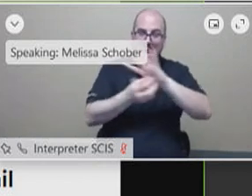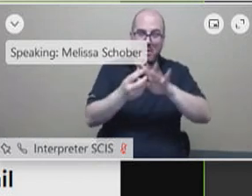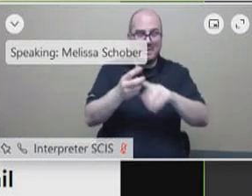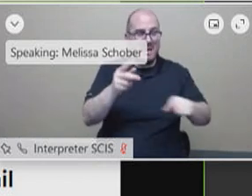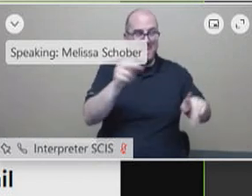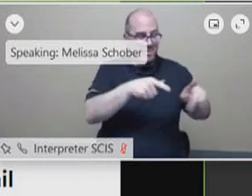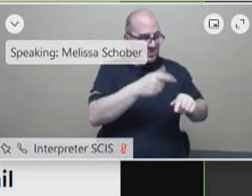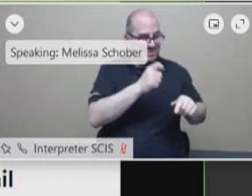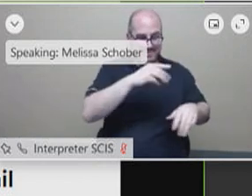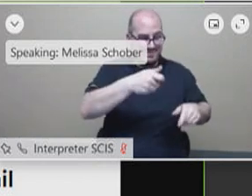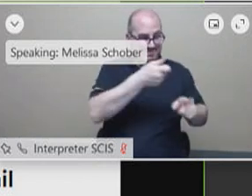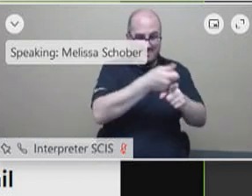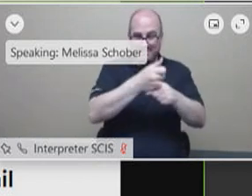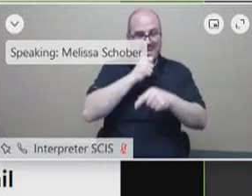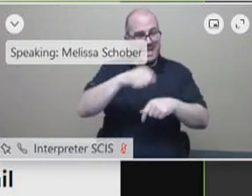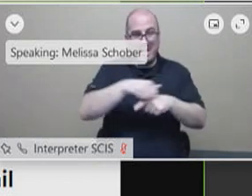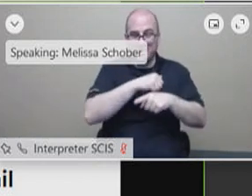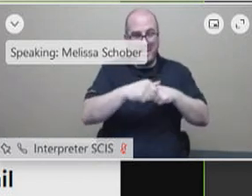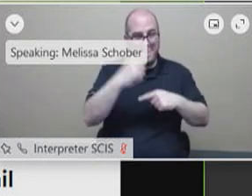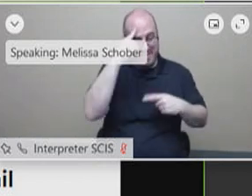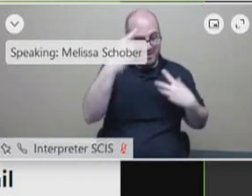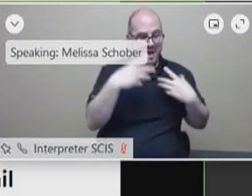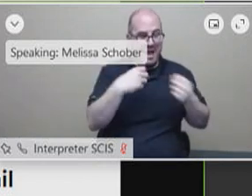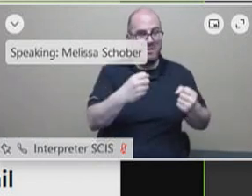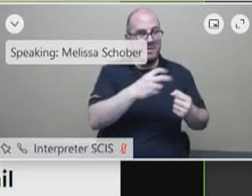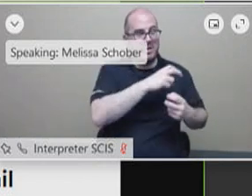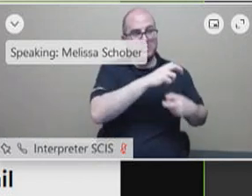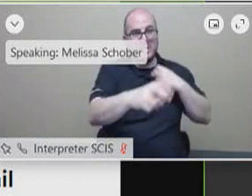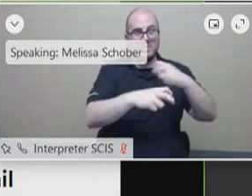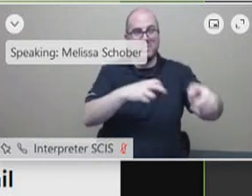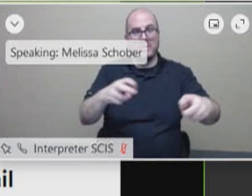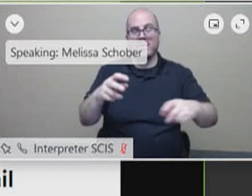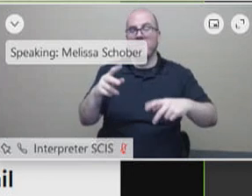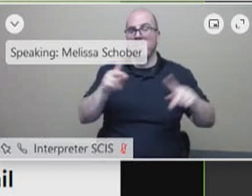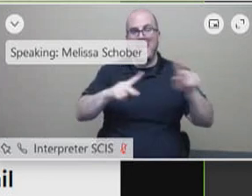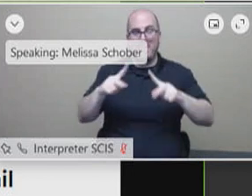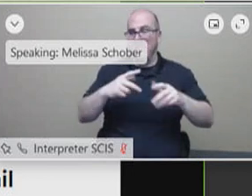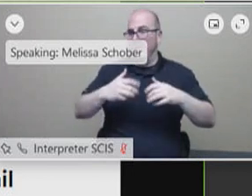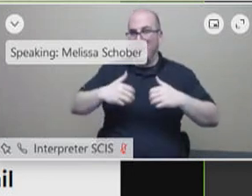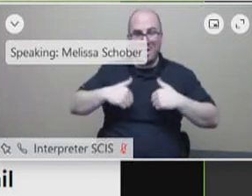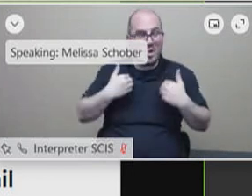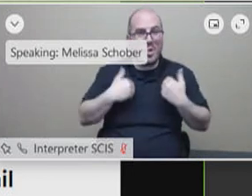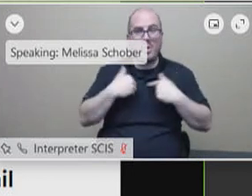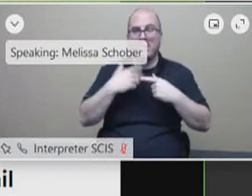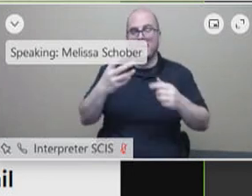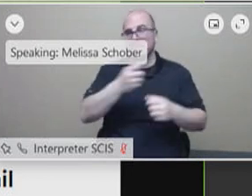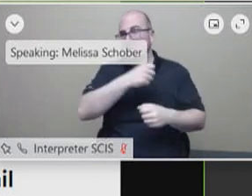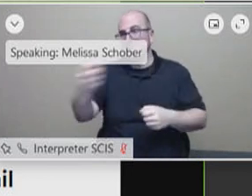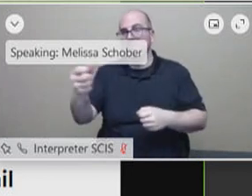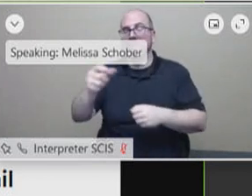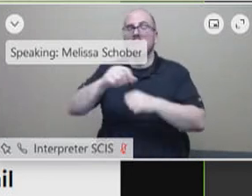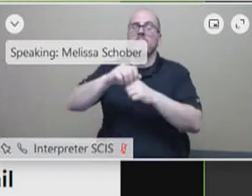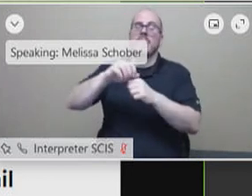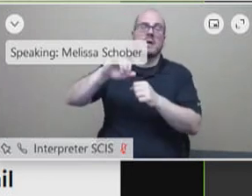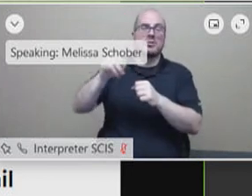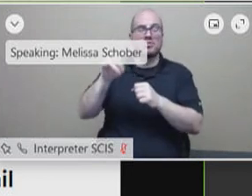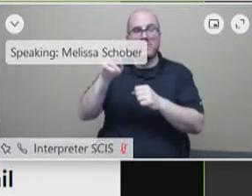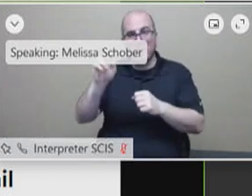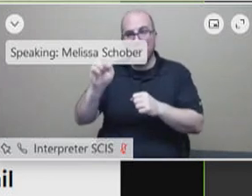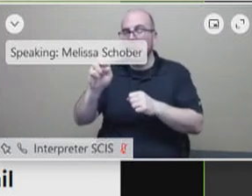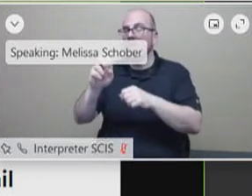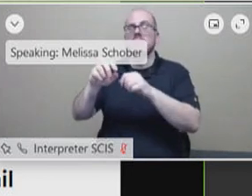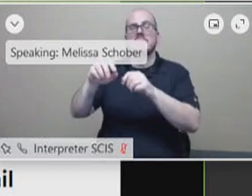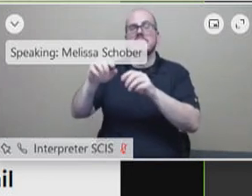mental health services are transporting children and youth into a pipeline that sends them to juvenile services, to child welfare,